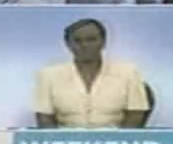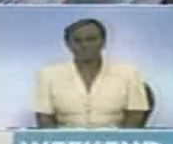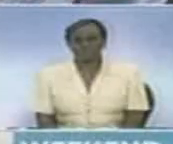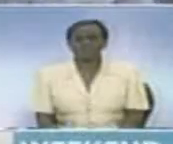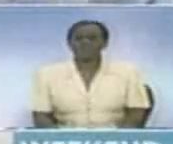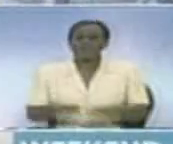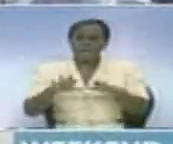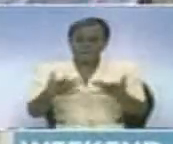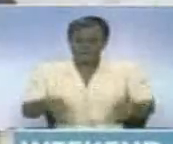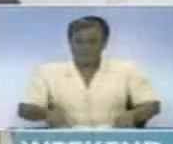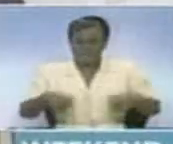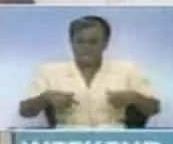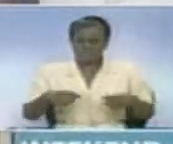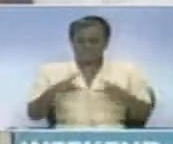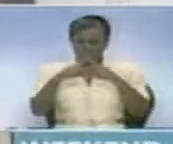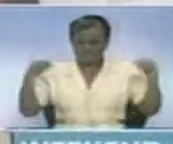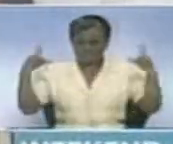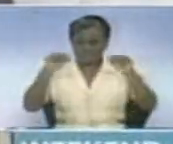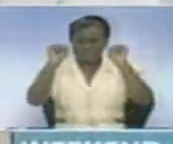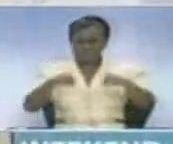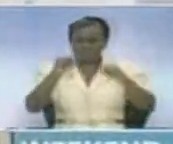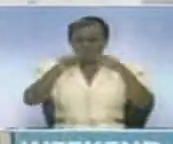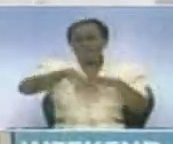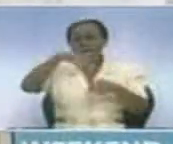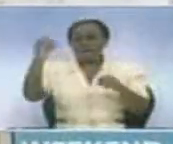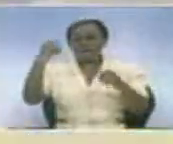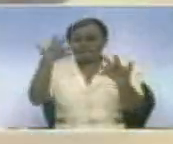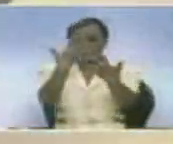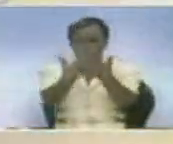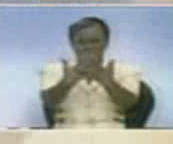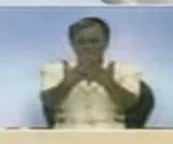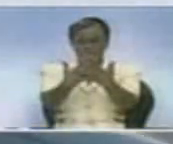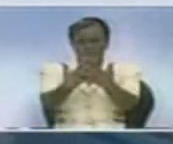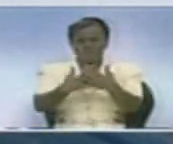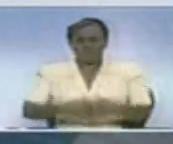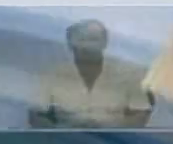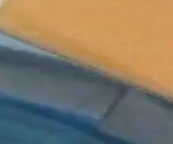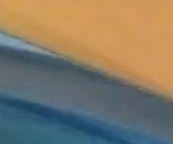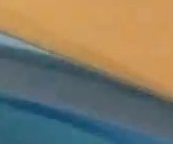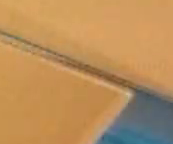And how life sentences could be served outside prison.